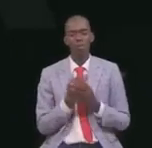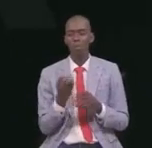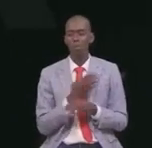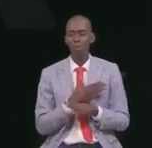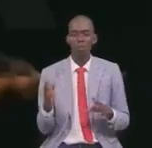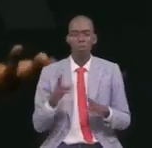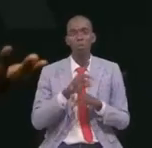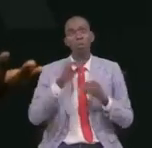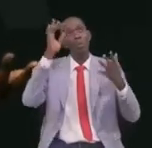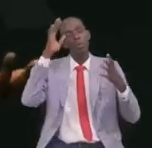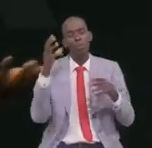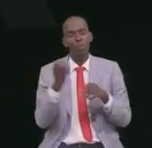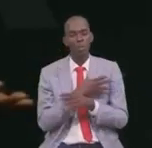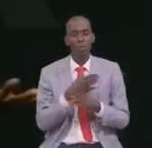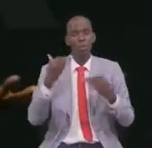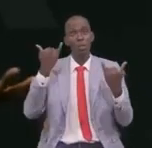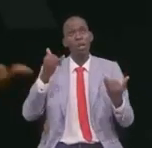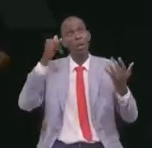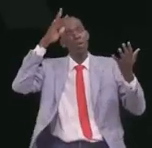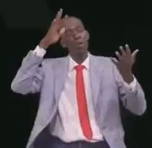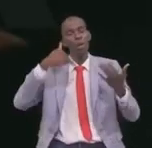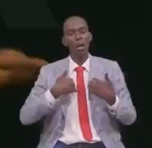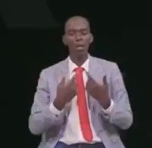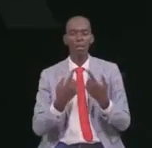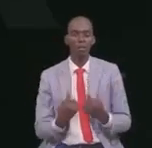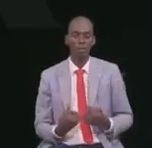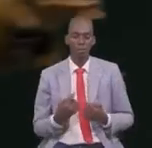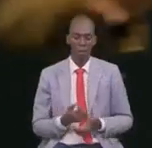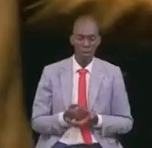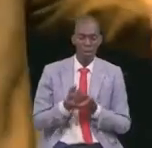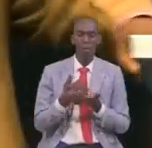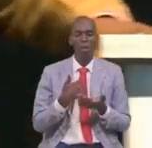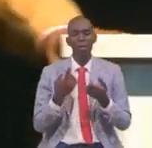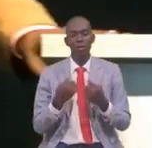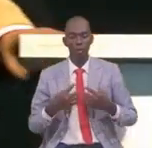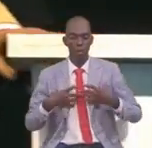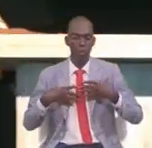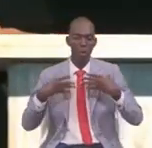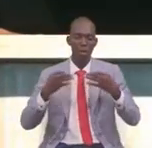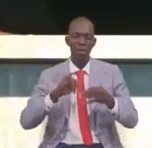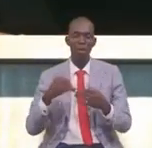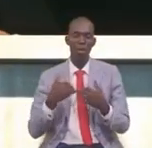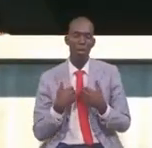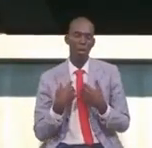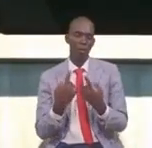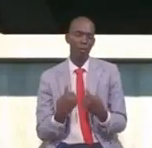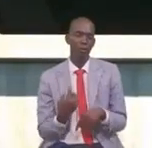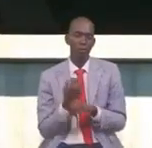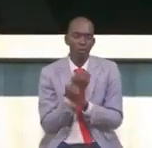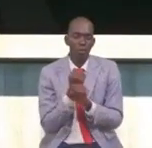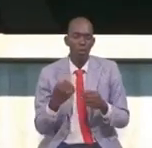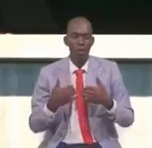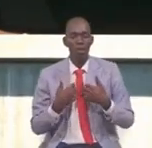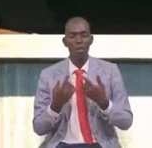hopelessness gone, hope has come. Help has come, healing has come, salvation has come. And we're